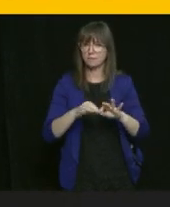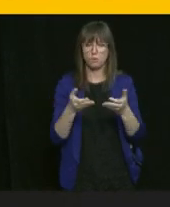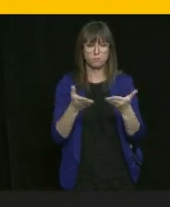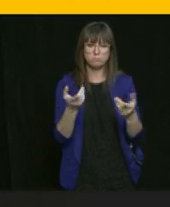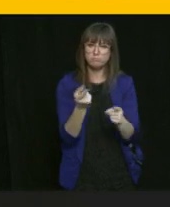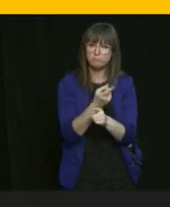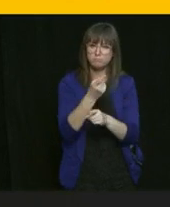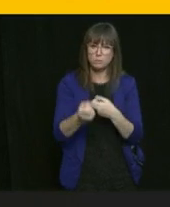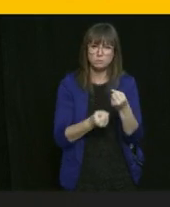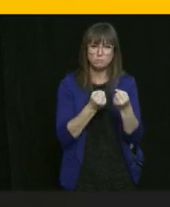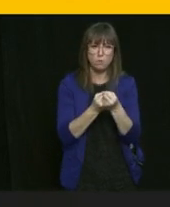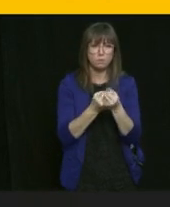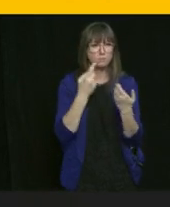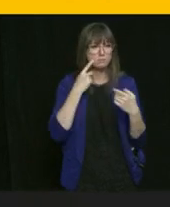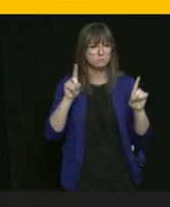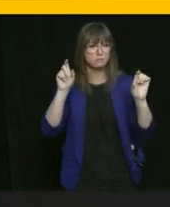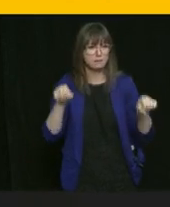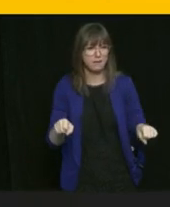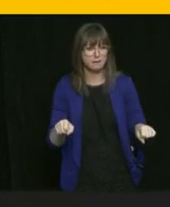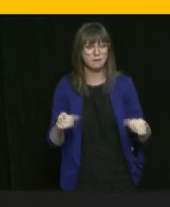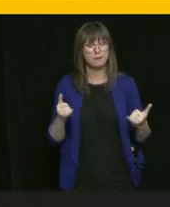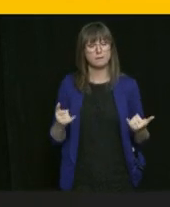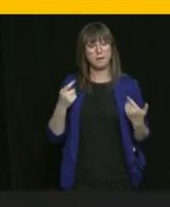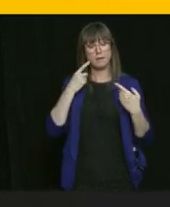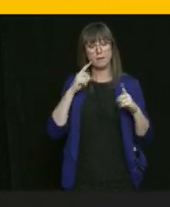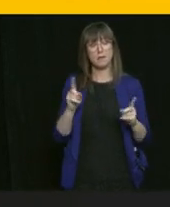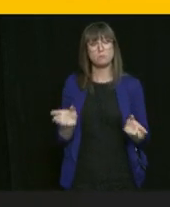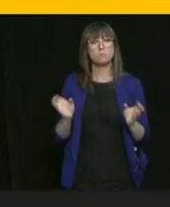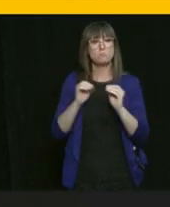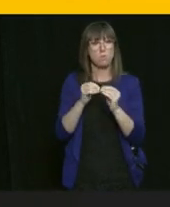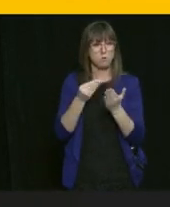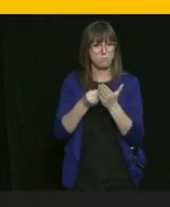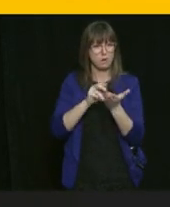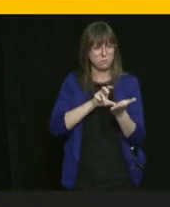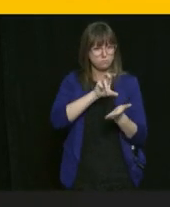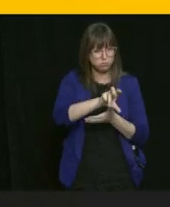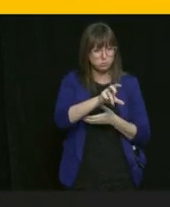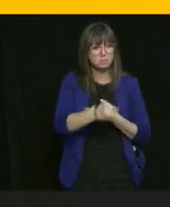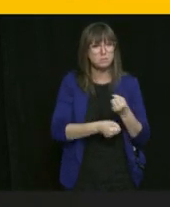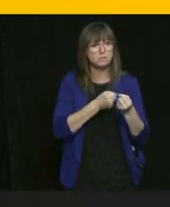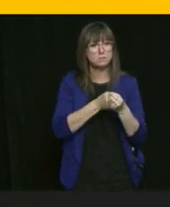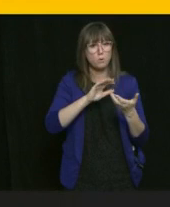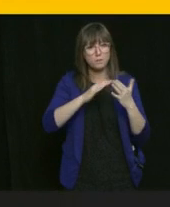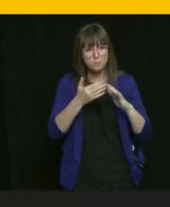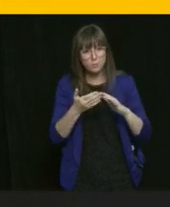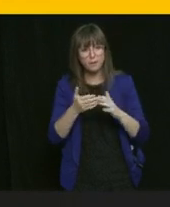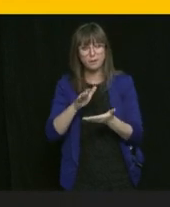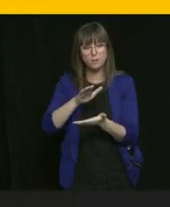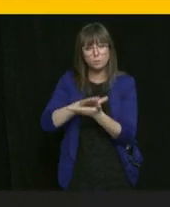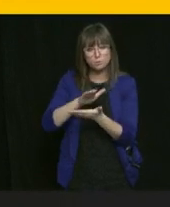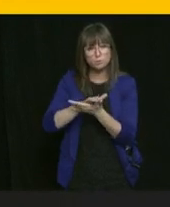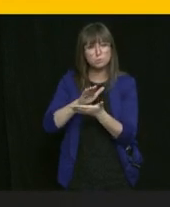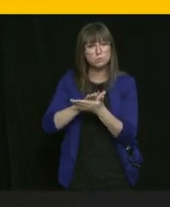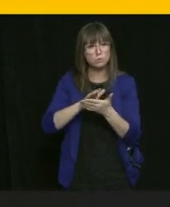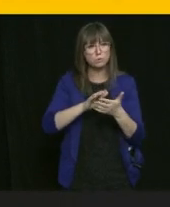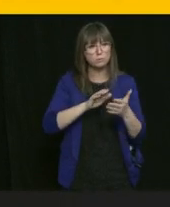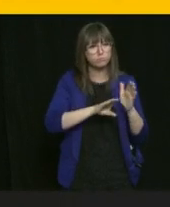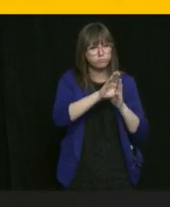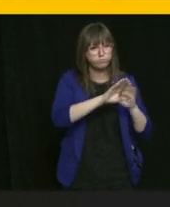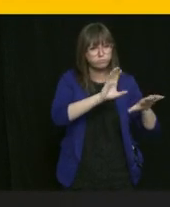need to succeed. That's why today we are announcing additional funding to enable community and school infrastructures to adapt to